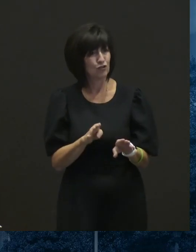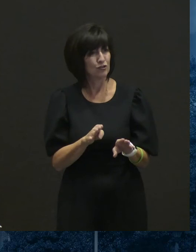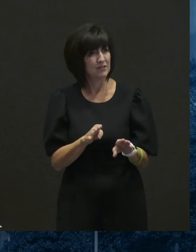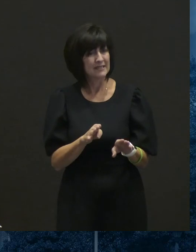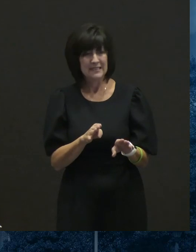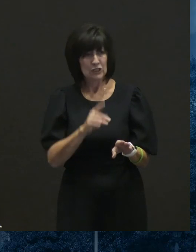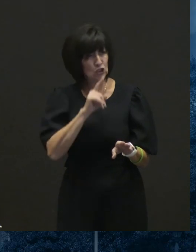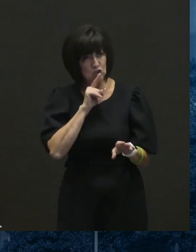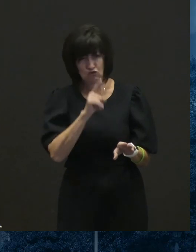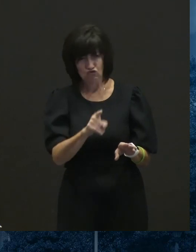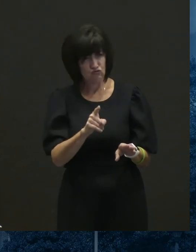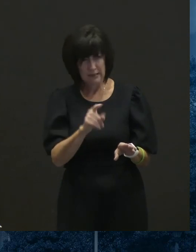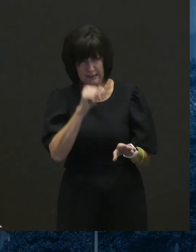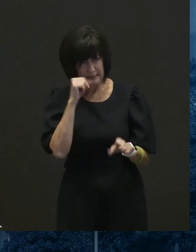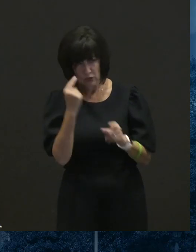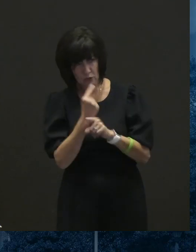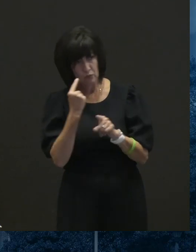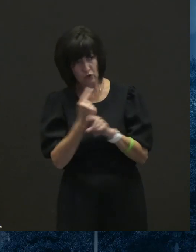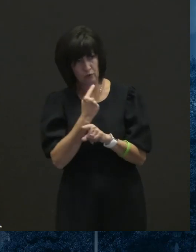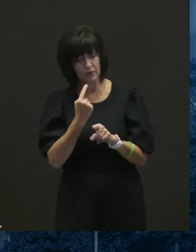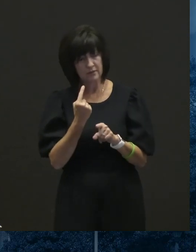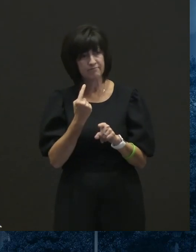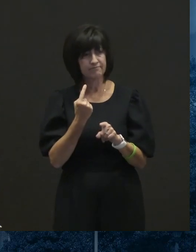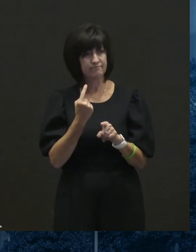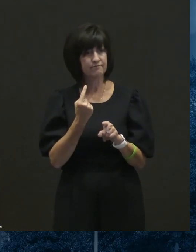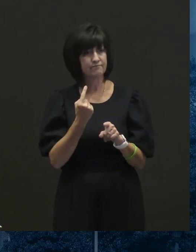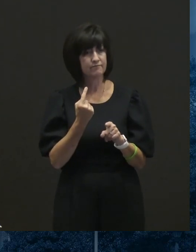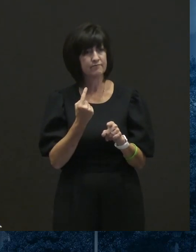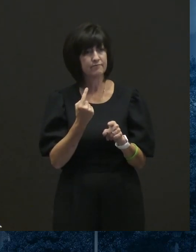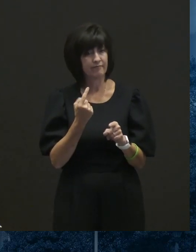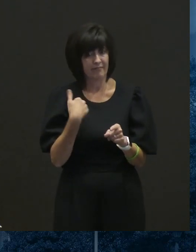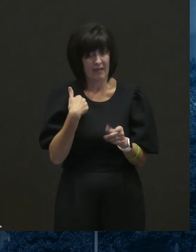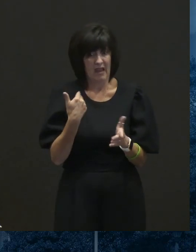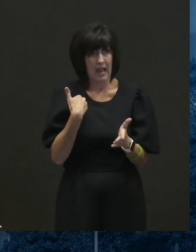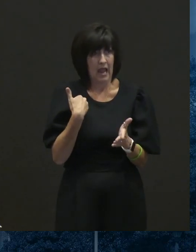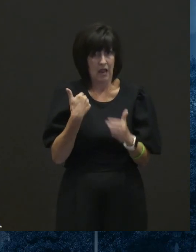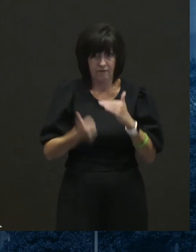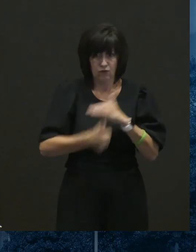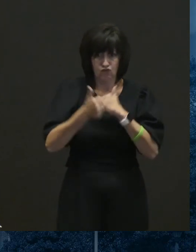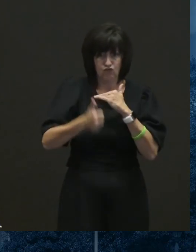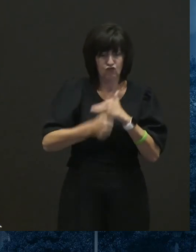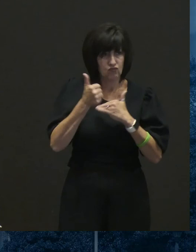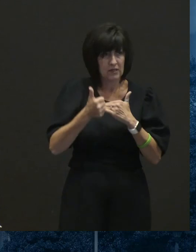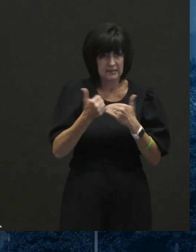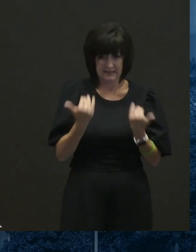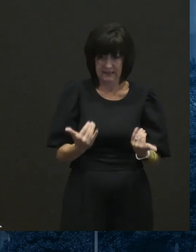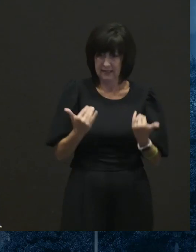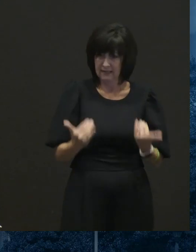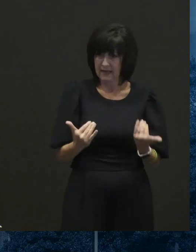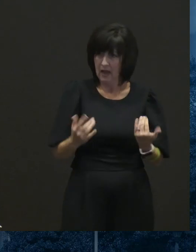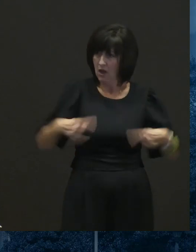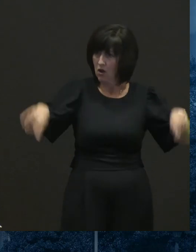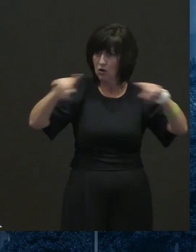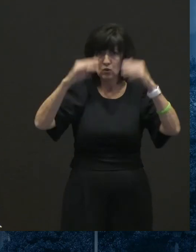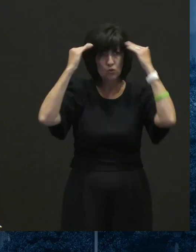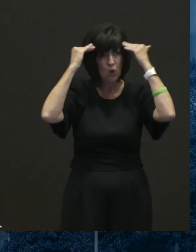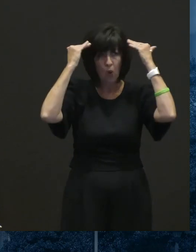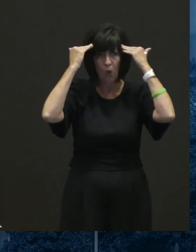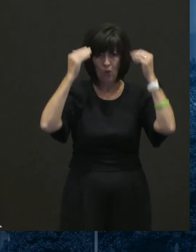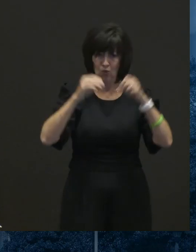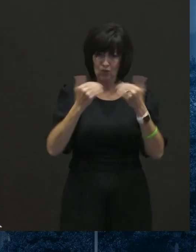that's really kind of inappropriate when there's such risk for a spread of a disease among, say, young adults